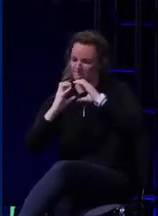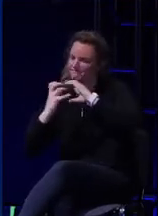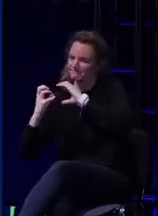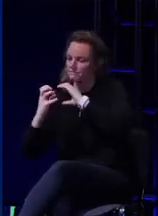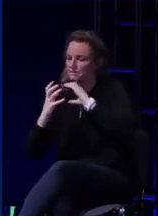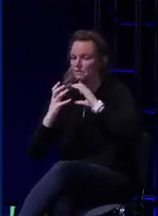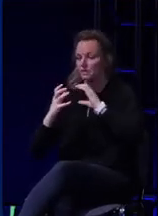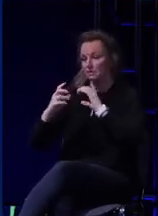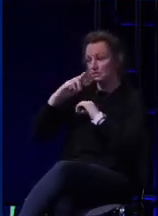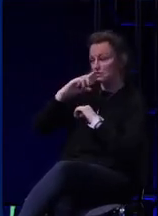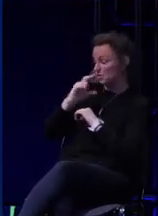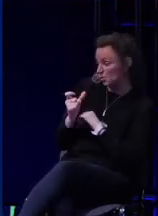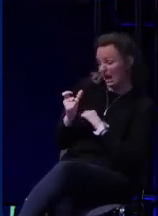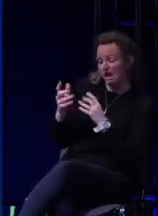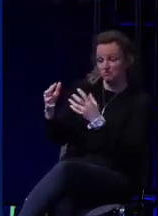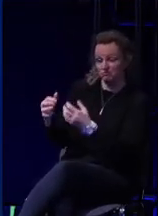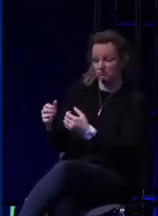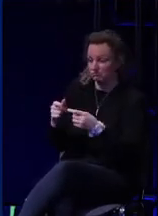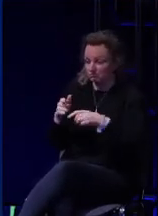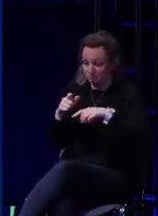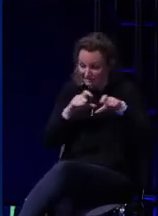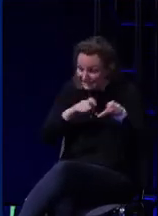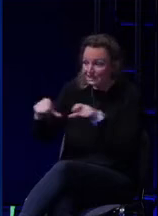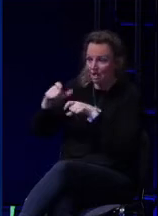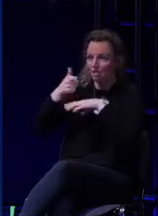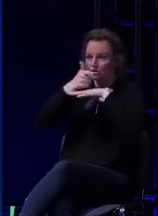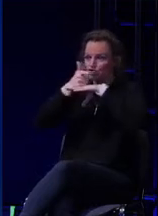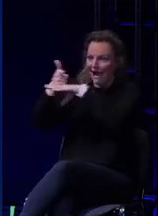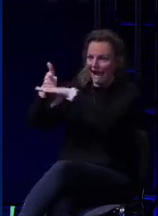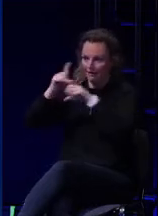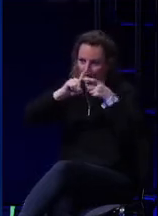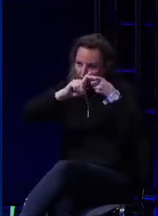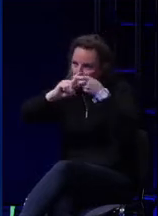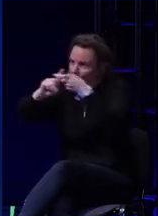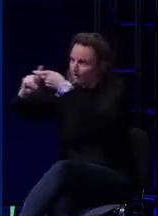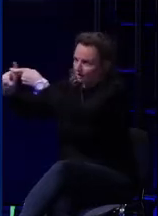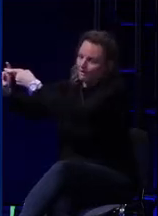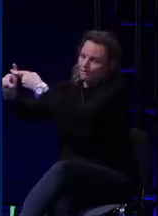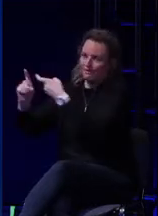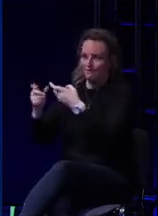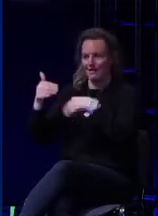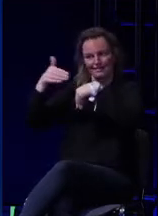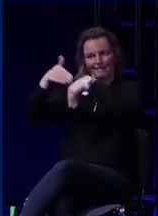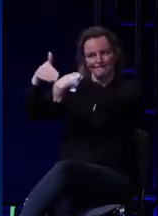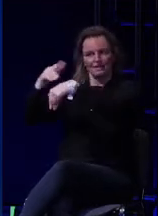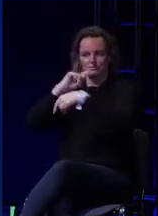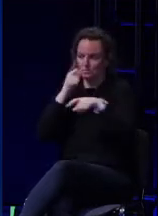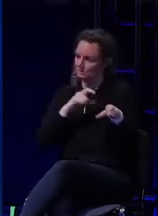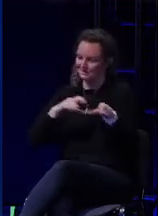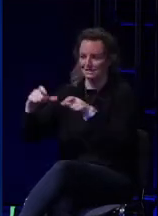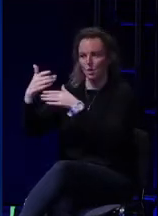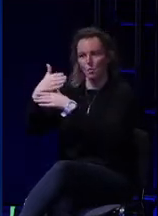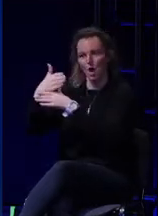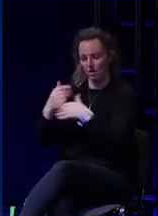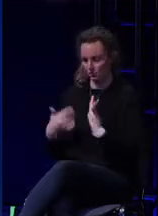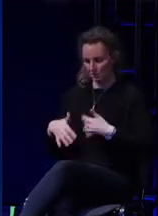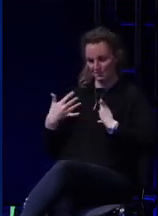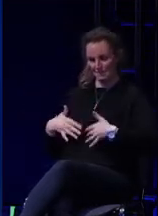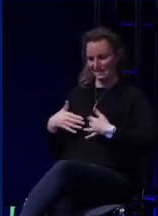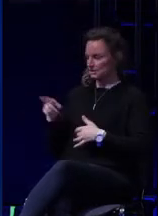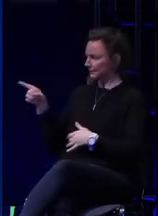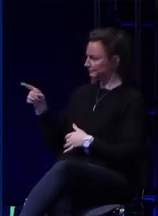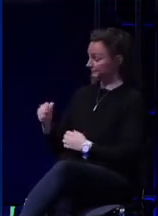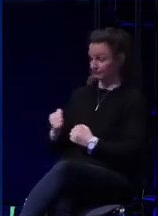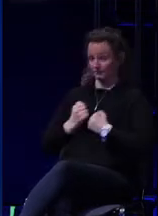You can still somehow manage to track that and get the VFX shot working. Yeah. So that's amazing. It's been a huge part of focus for me